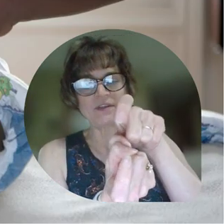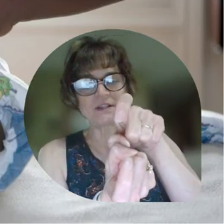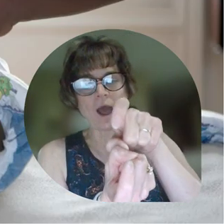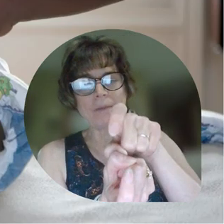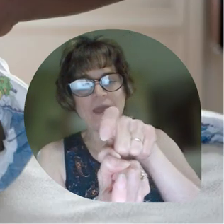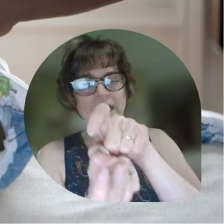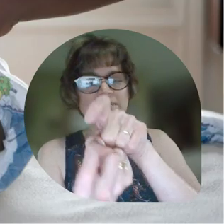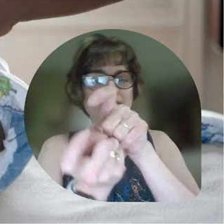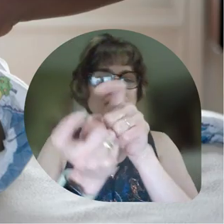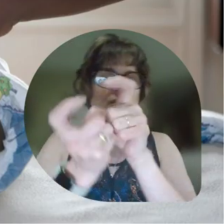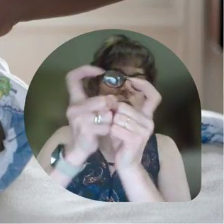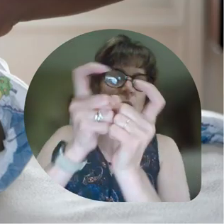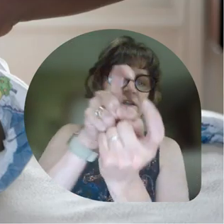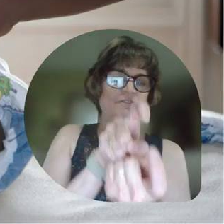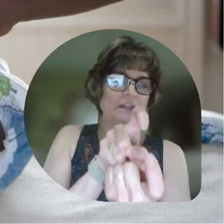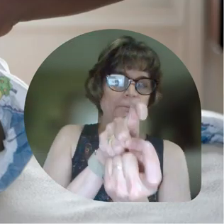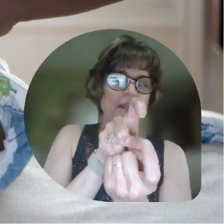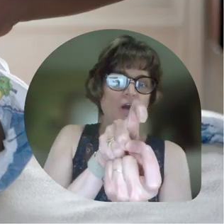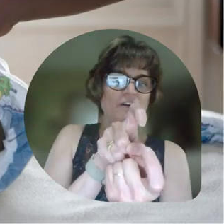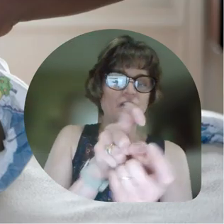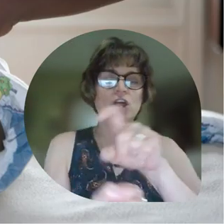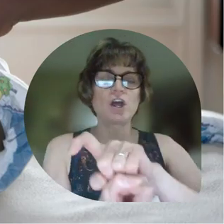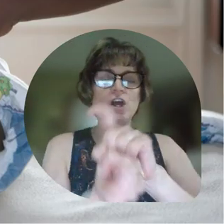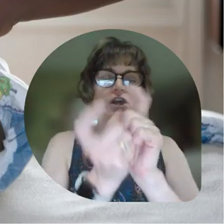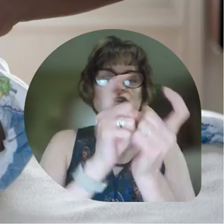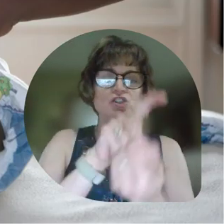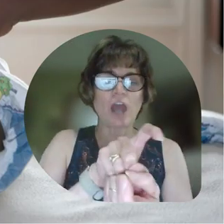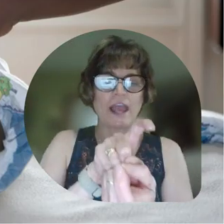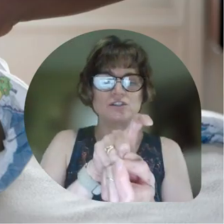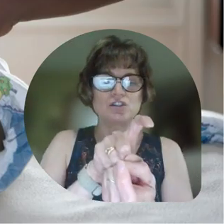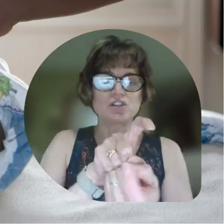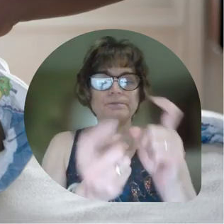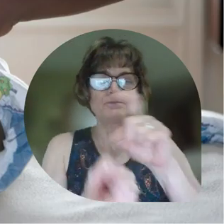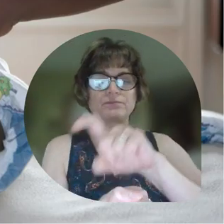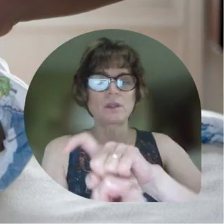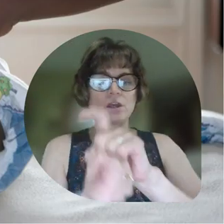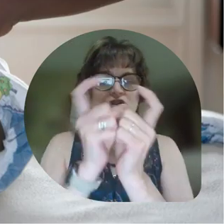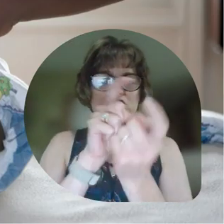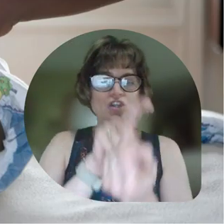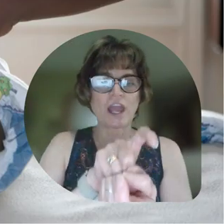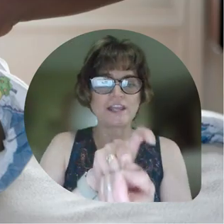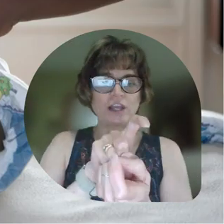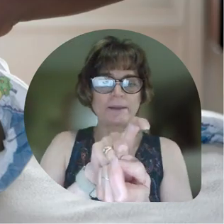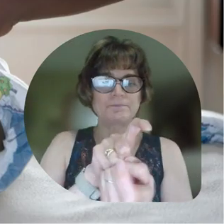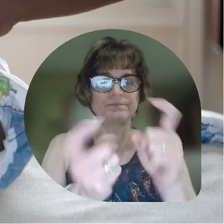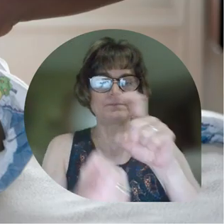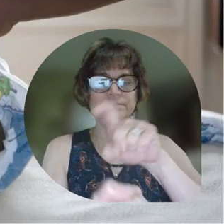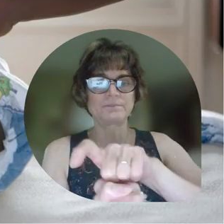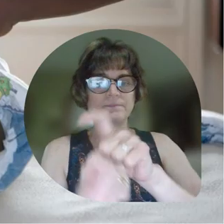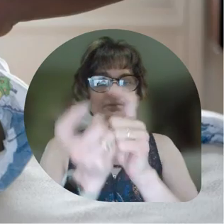on the top, and then you're going to flip it over. Change.